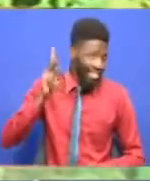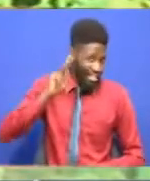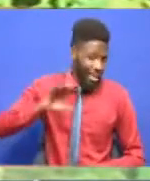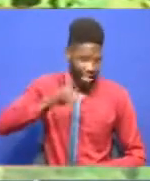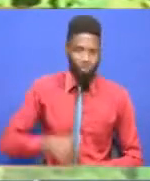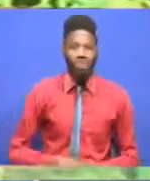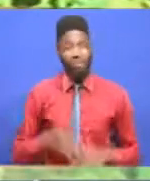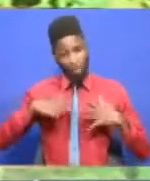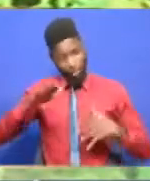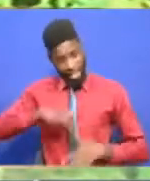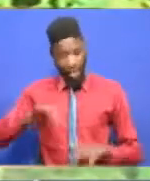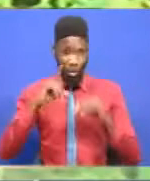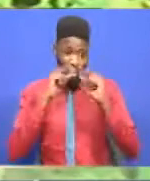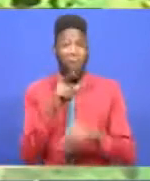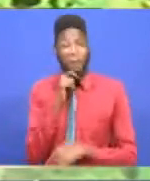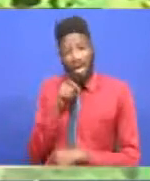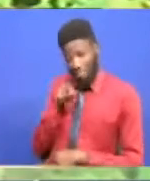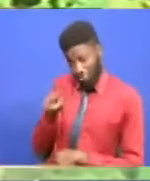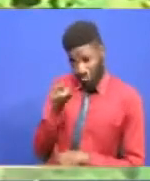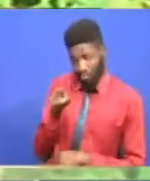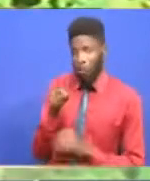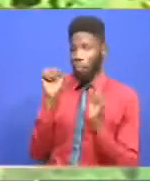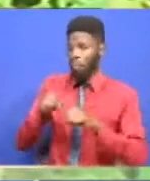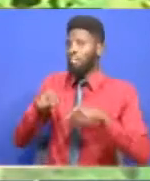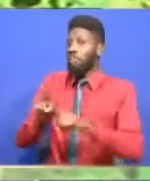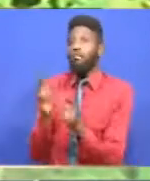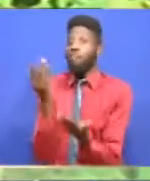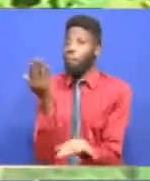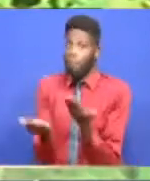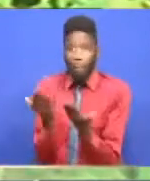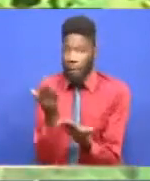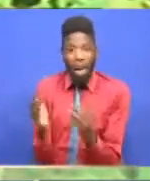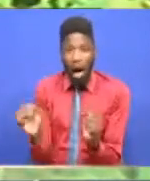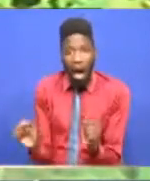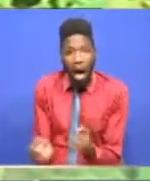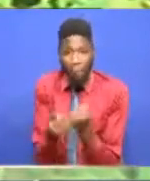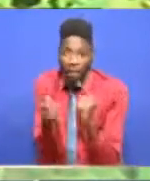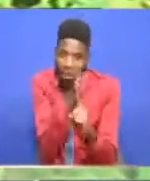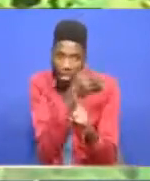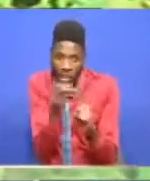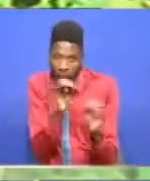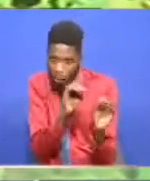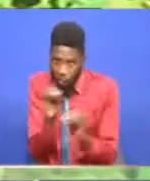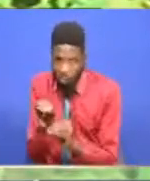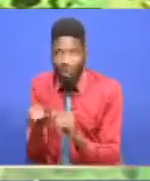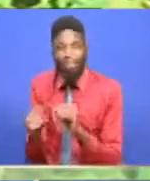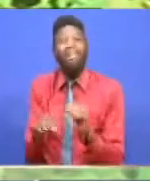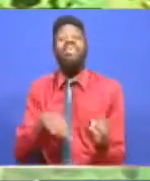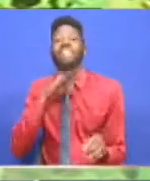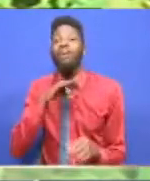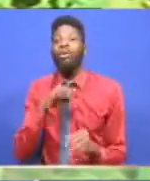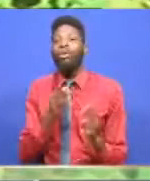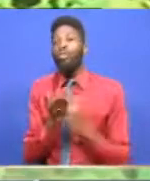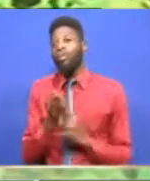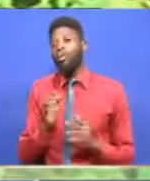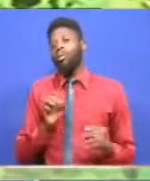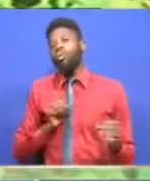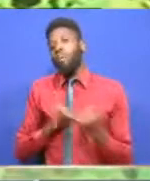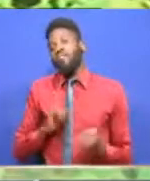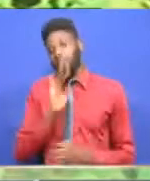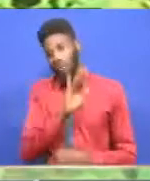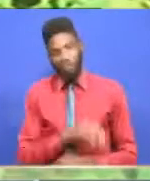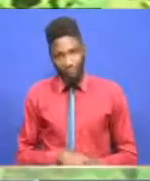Locals claim the man could have been lured to his death by his estranged wife. Kisii County Commander Jebel